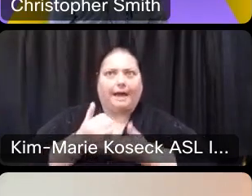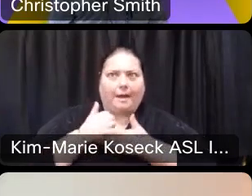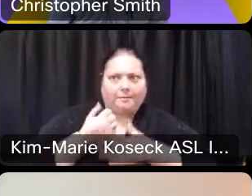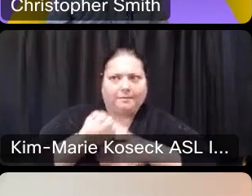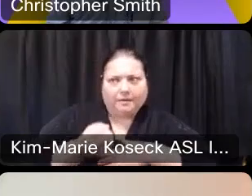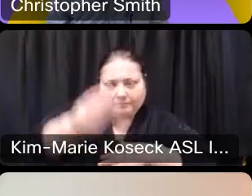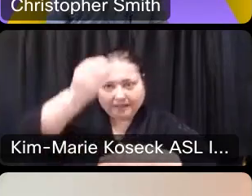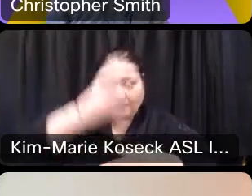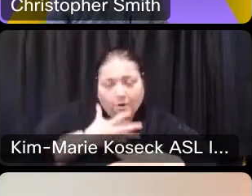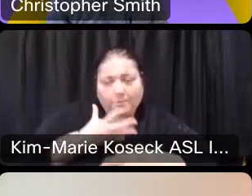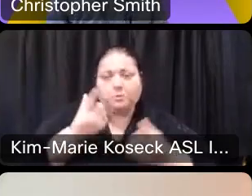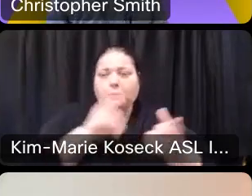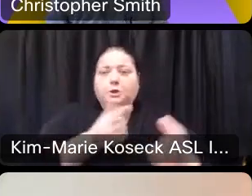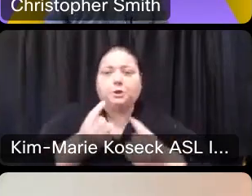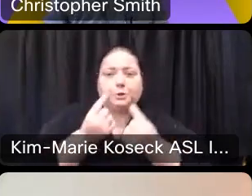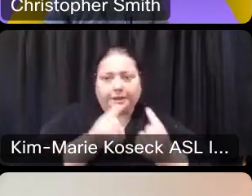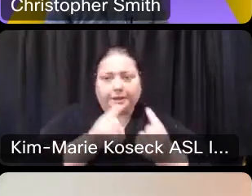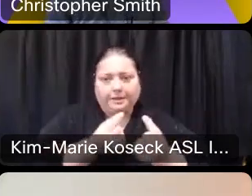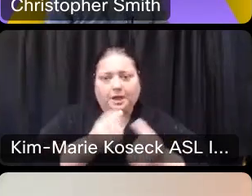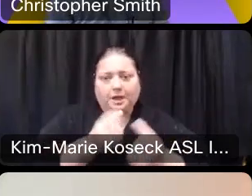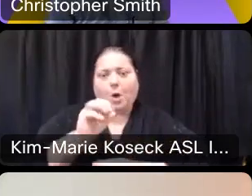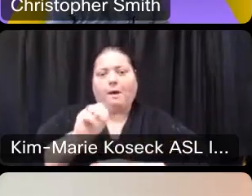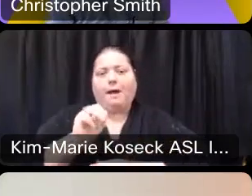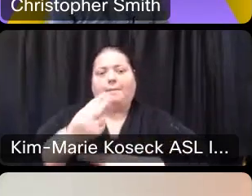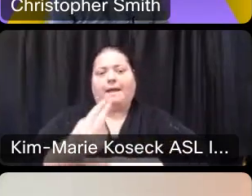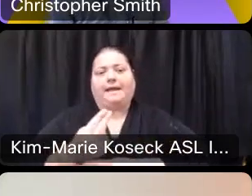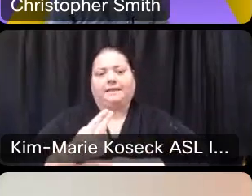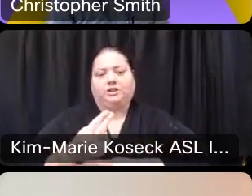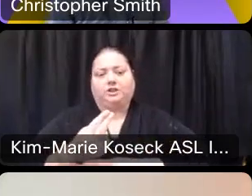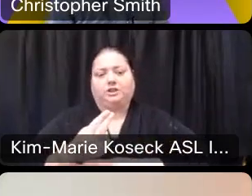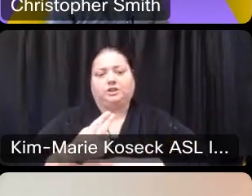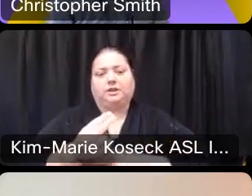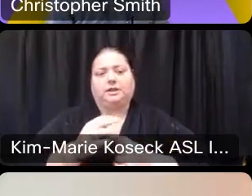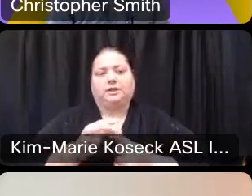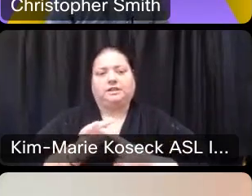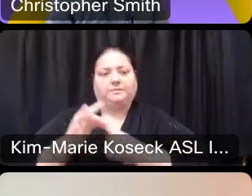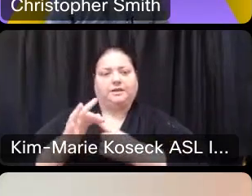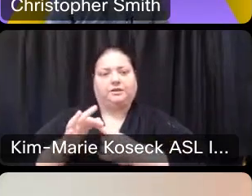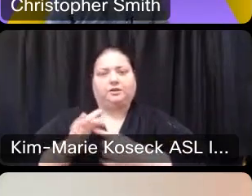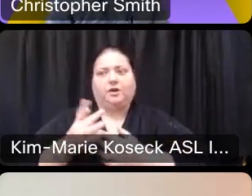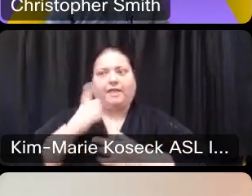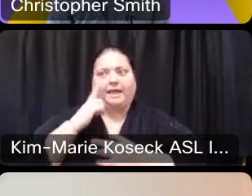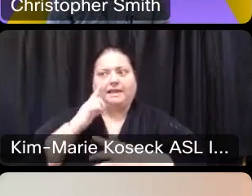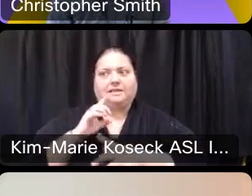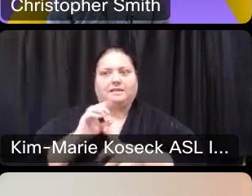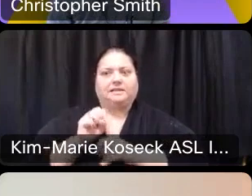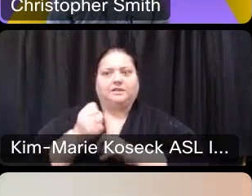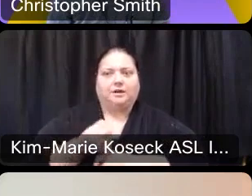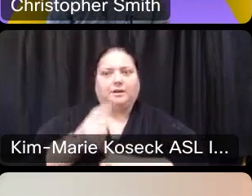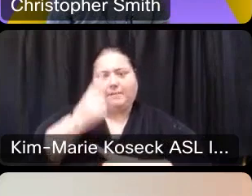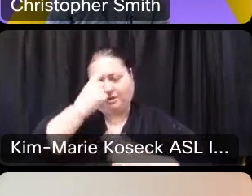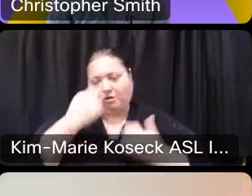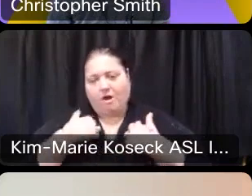doing at OMH, especially around these co-occurring conditions when we're talking about like mental